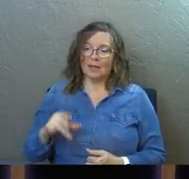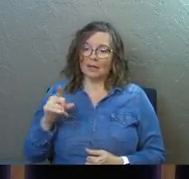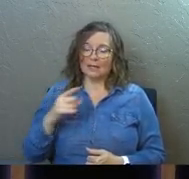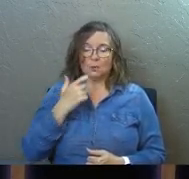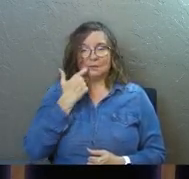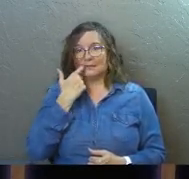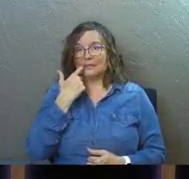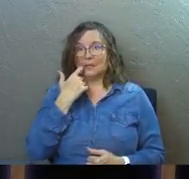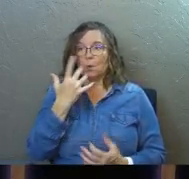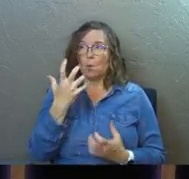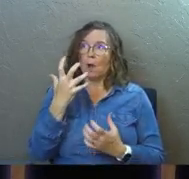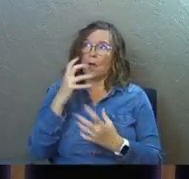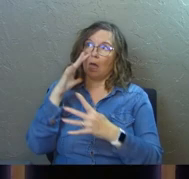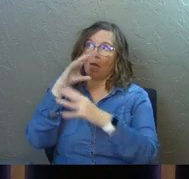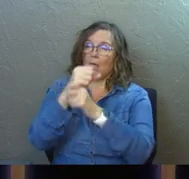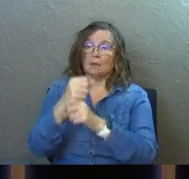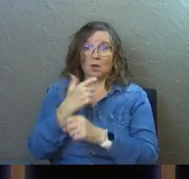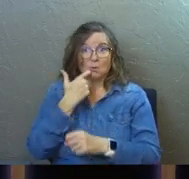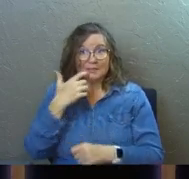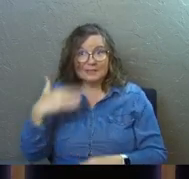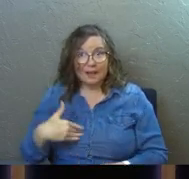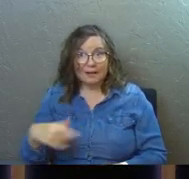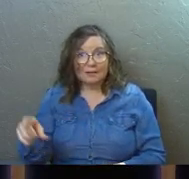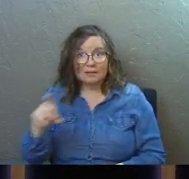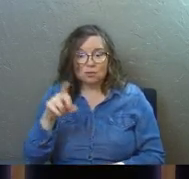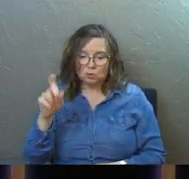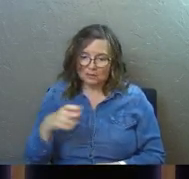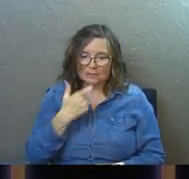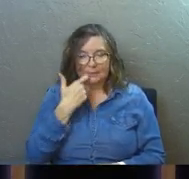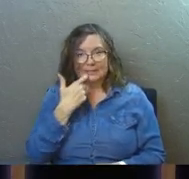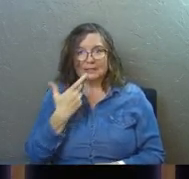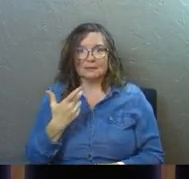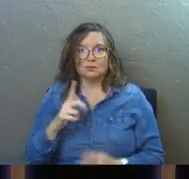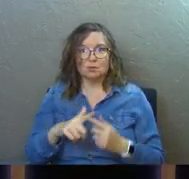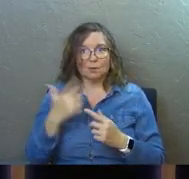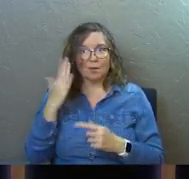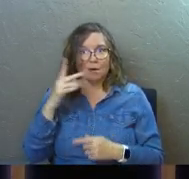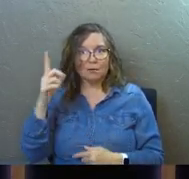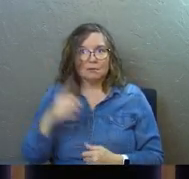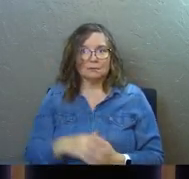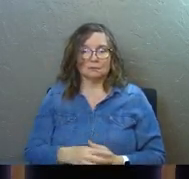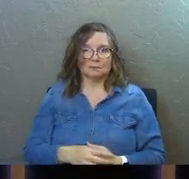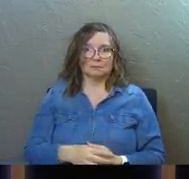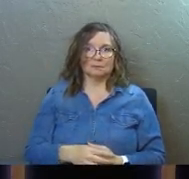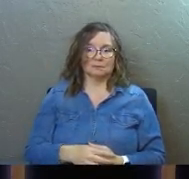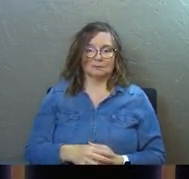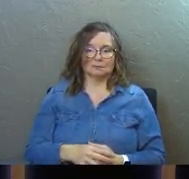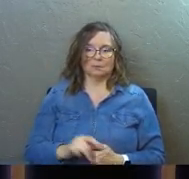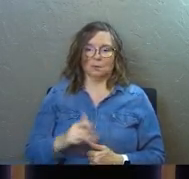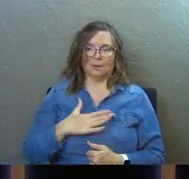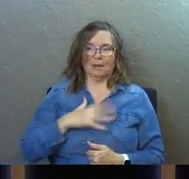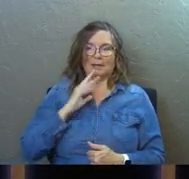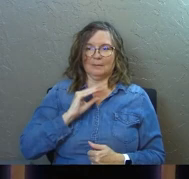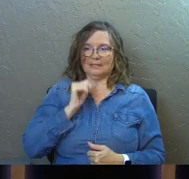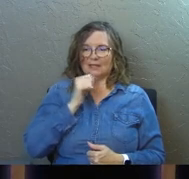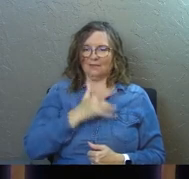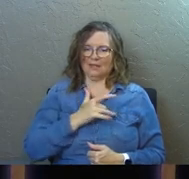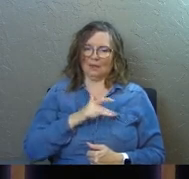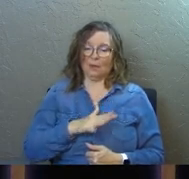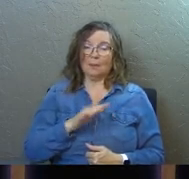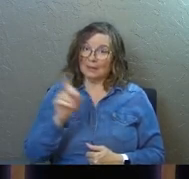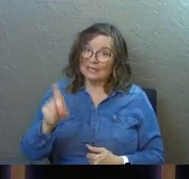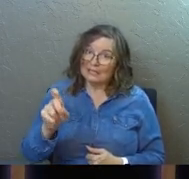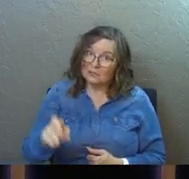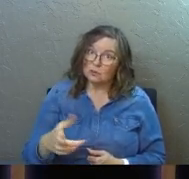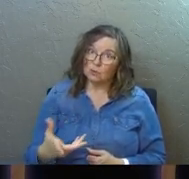and he was addicted to it. Are you addicted yet? You need to be addicted. Like, well, my experience doesn't feel that way.